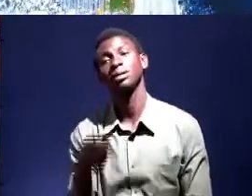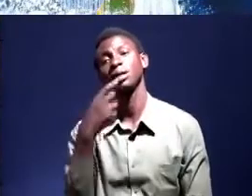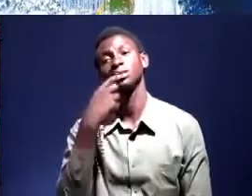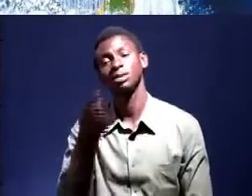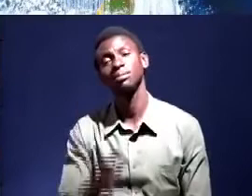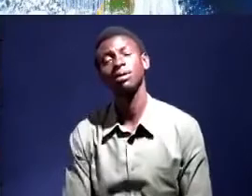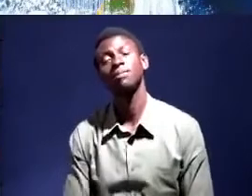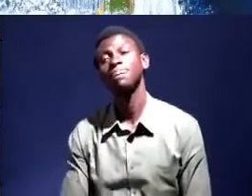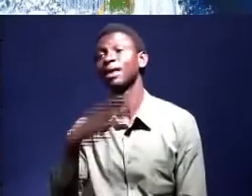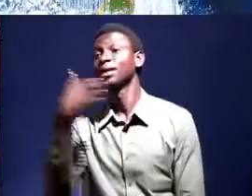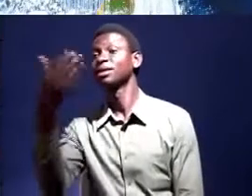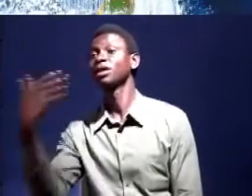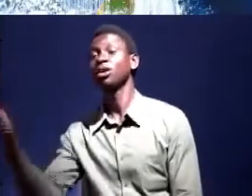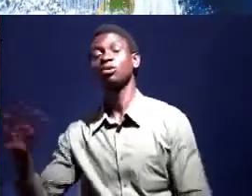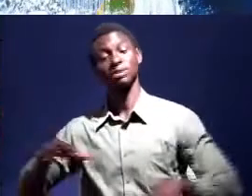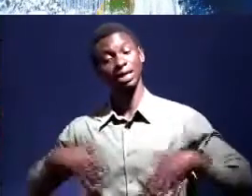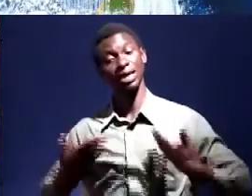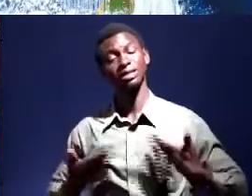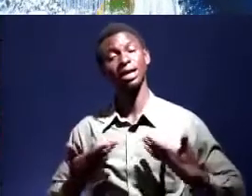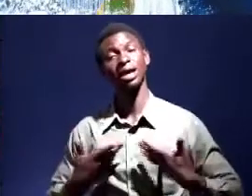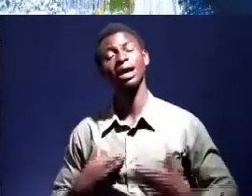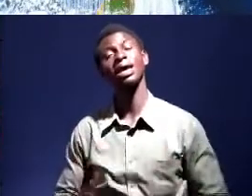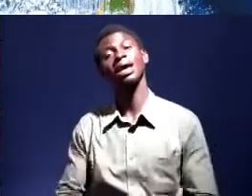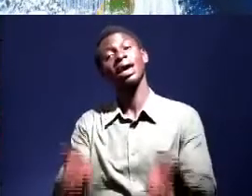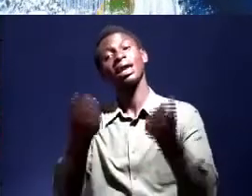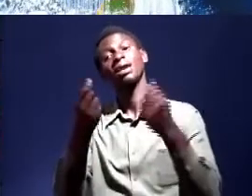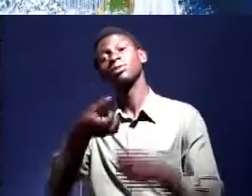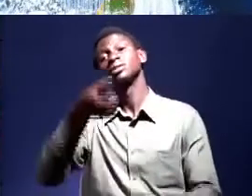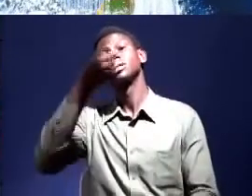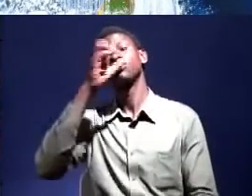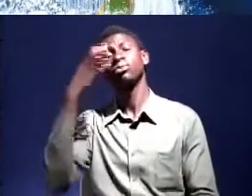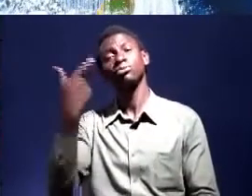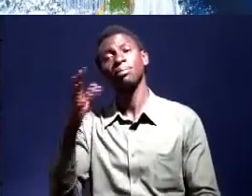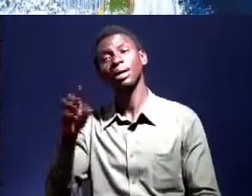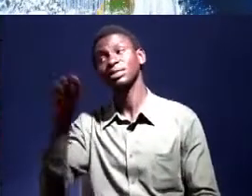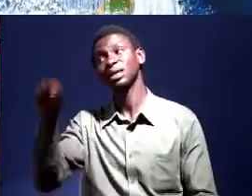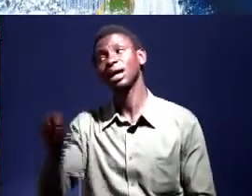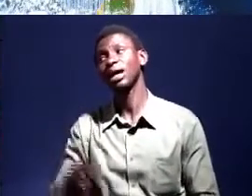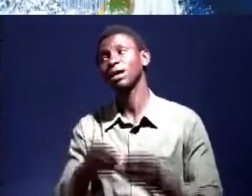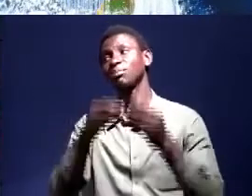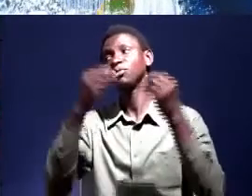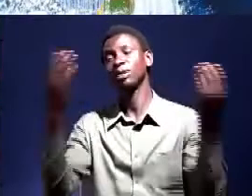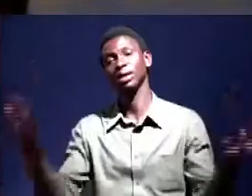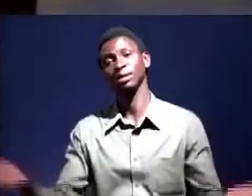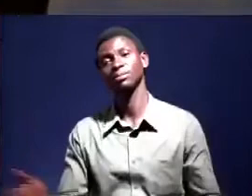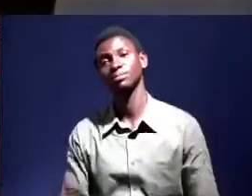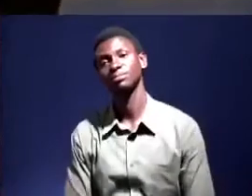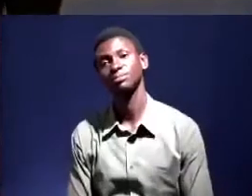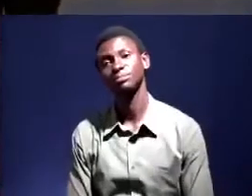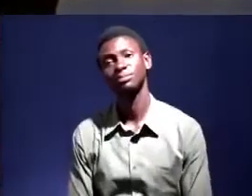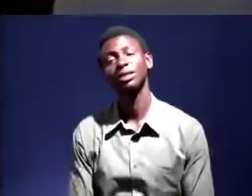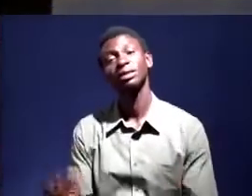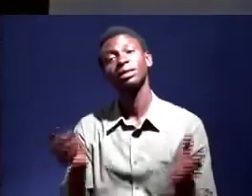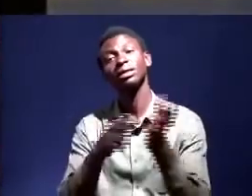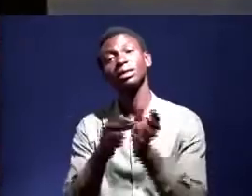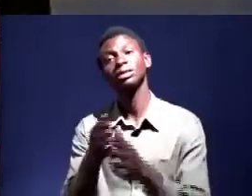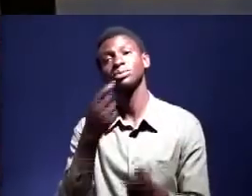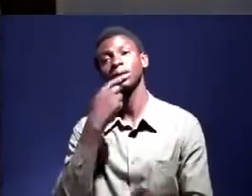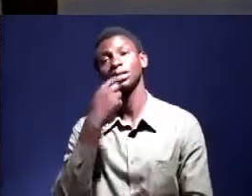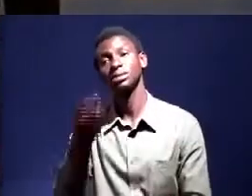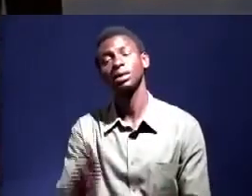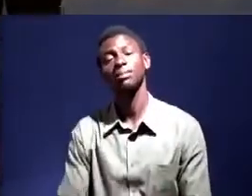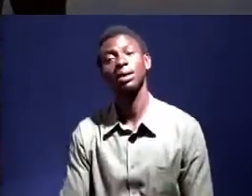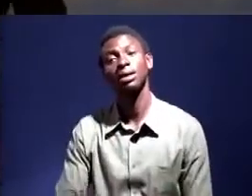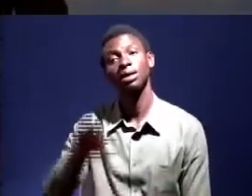of life freely. Anaweza kunywa maji haya bure. Jesus says, come. Yesu anasema njoo. Come and accept my love.